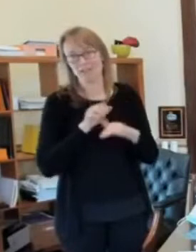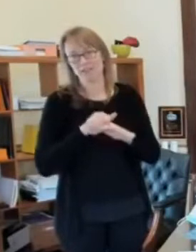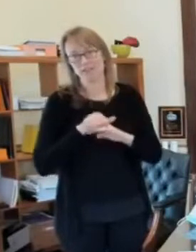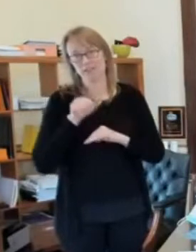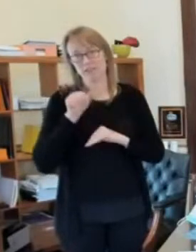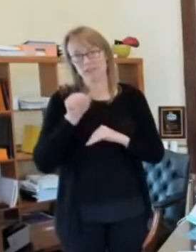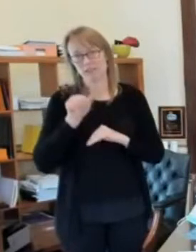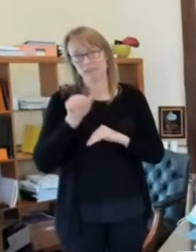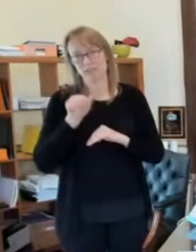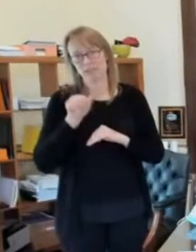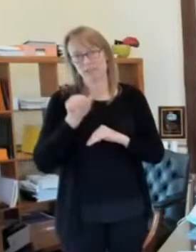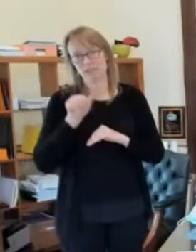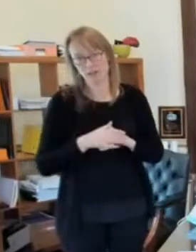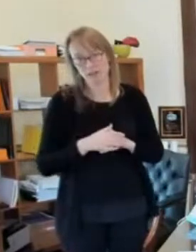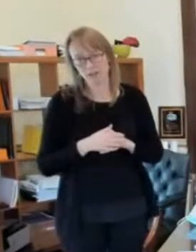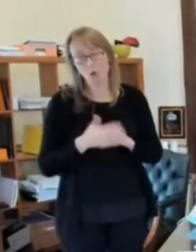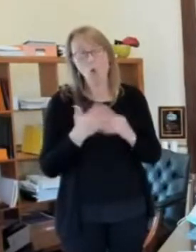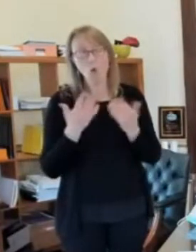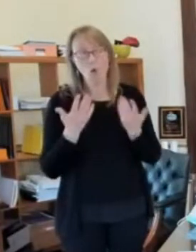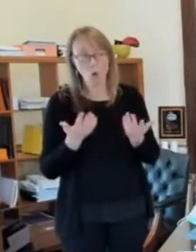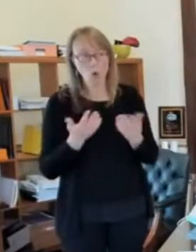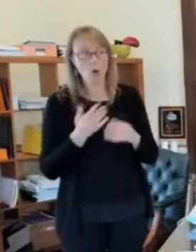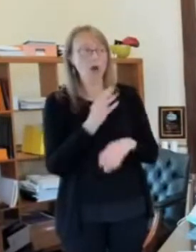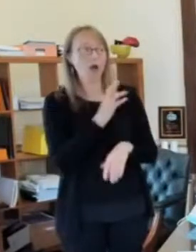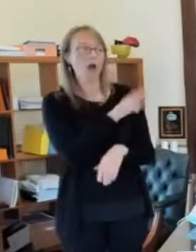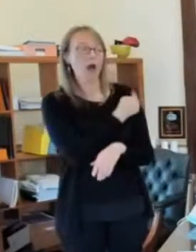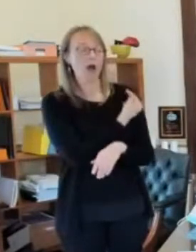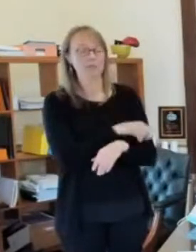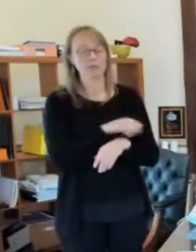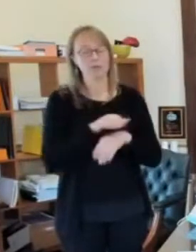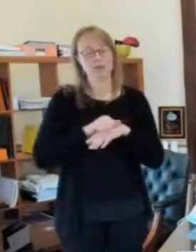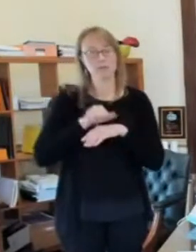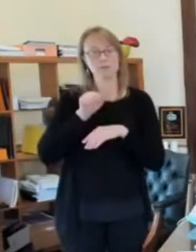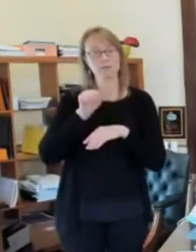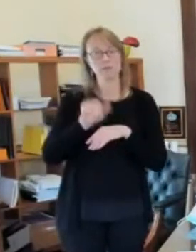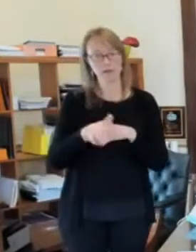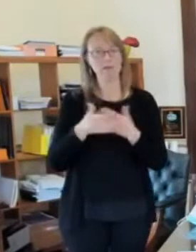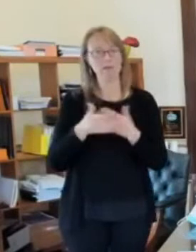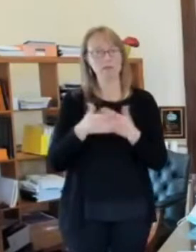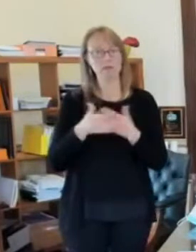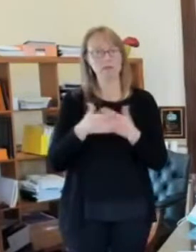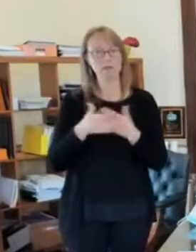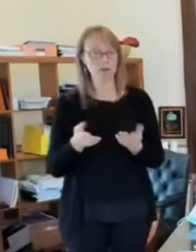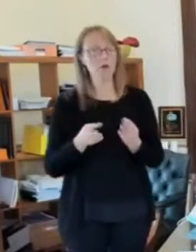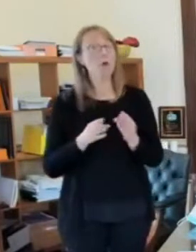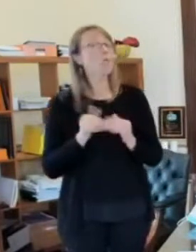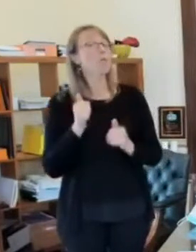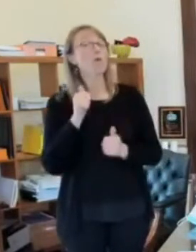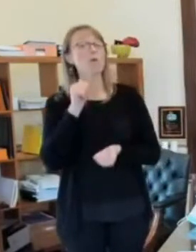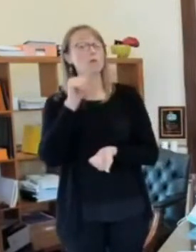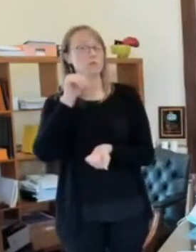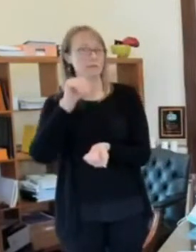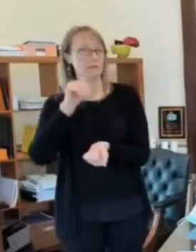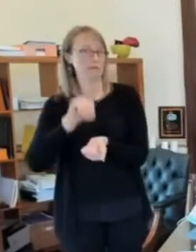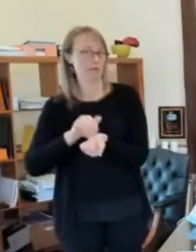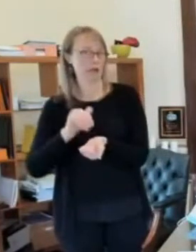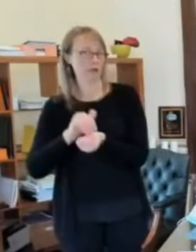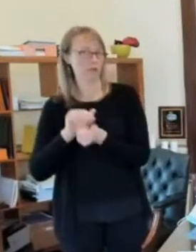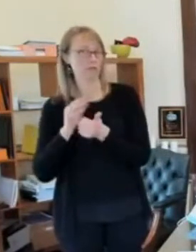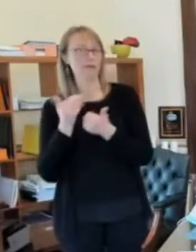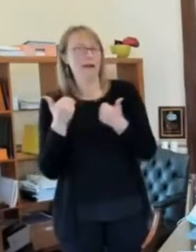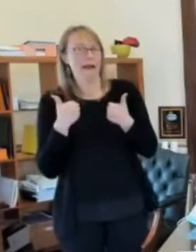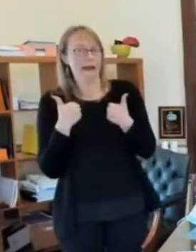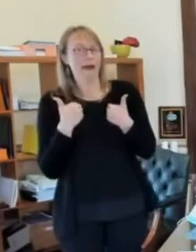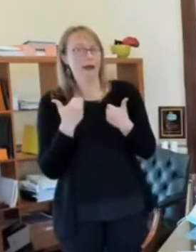almost all primary care doctors, medical doctors, are affiliated with some hospital. But the